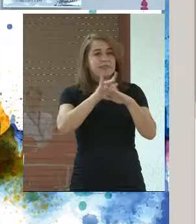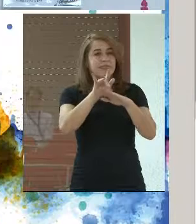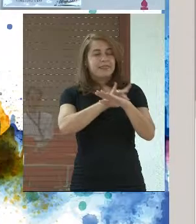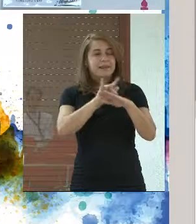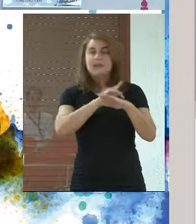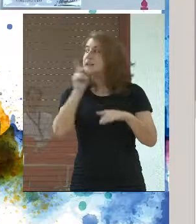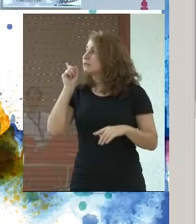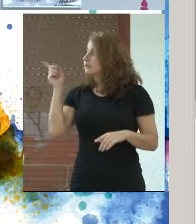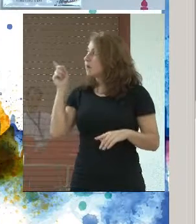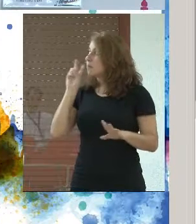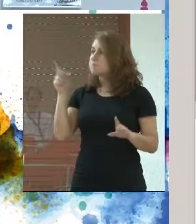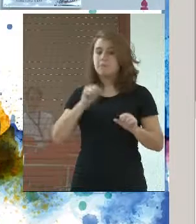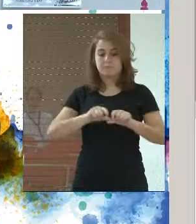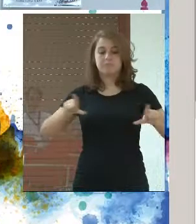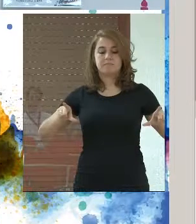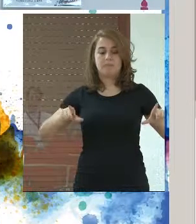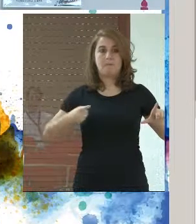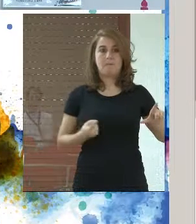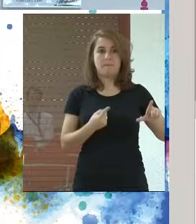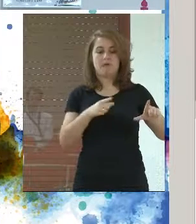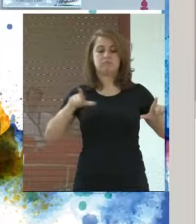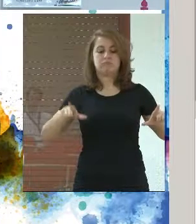digital data.